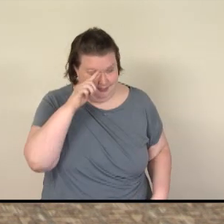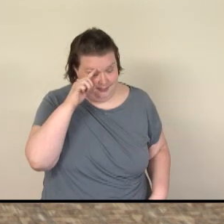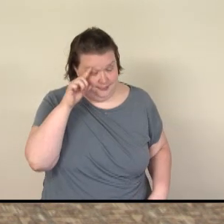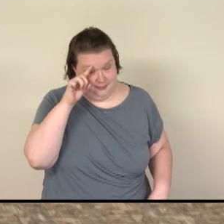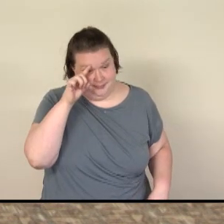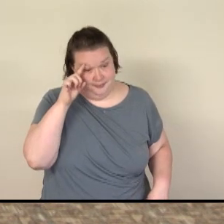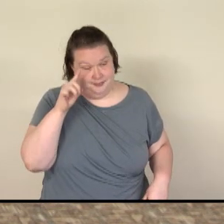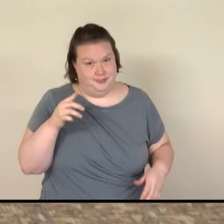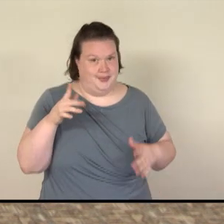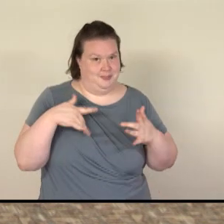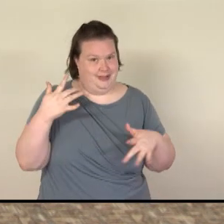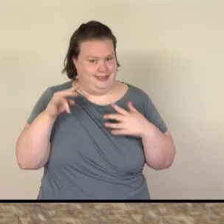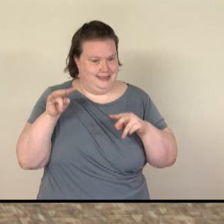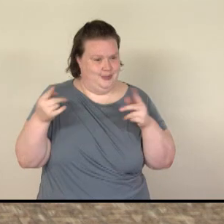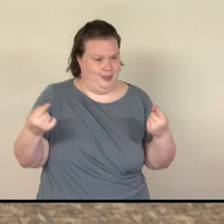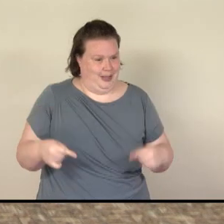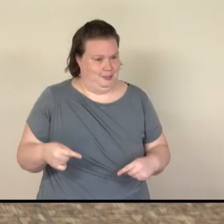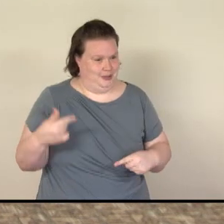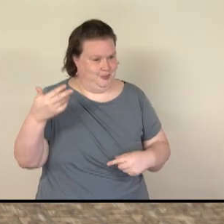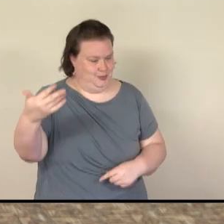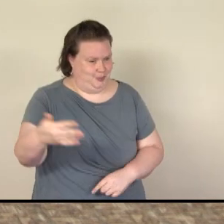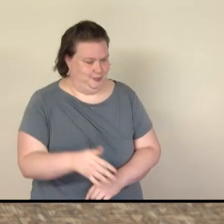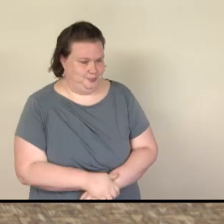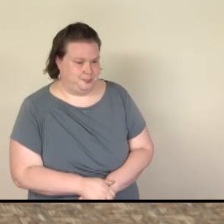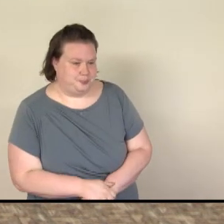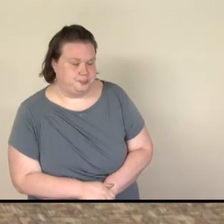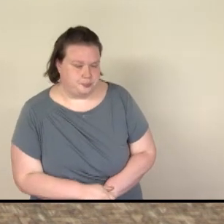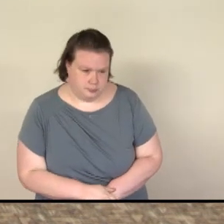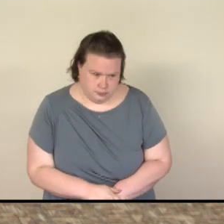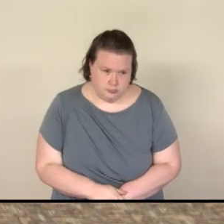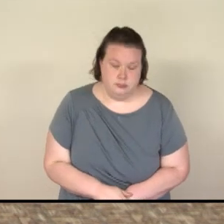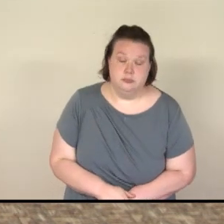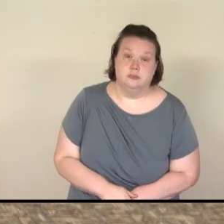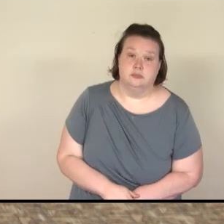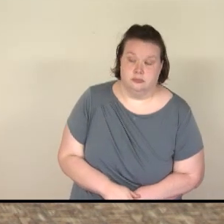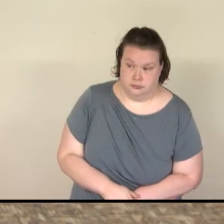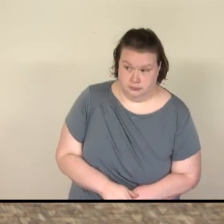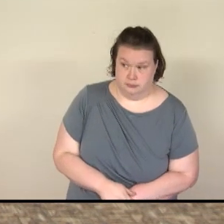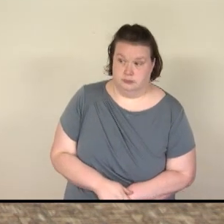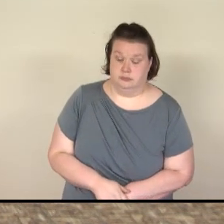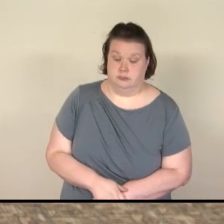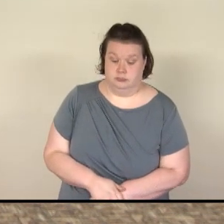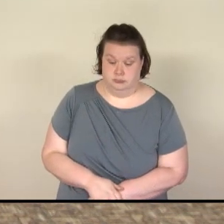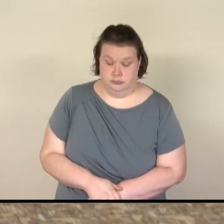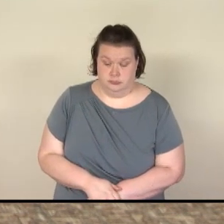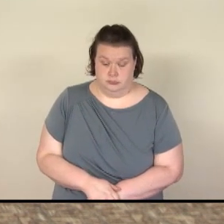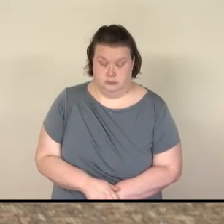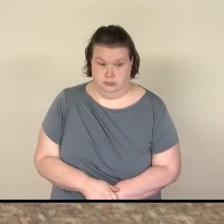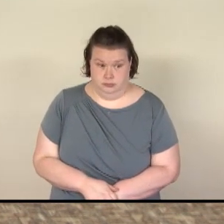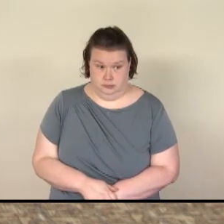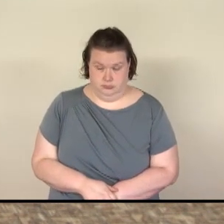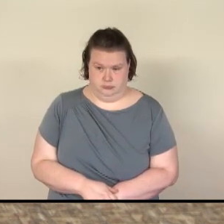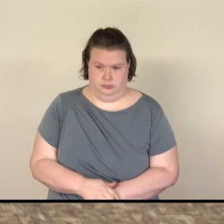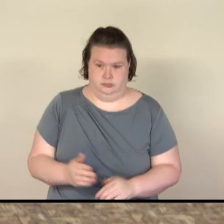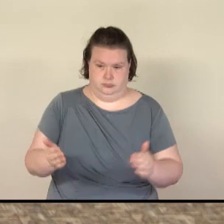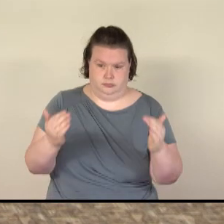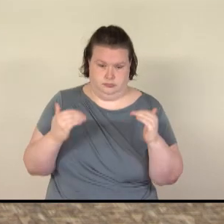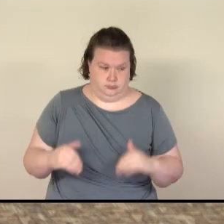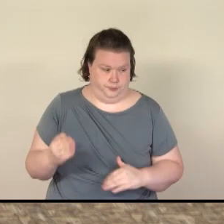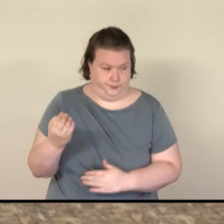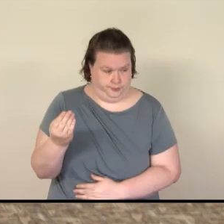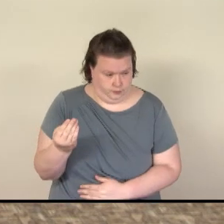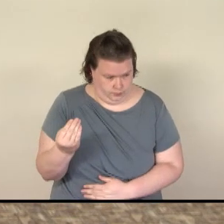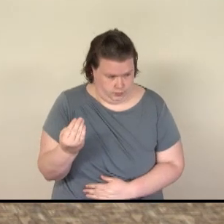going forward. Yeah, thank you. And We will go on to item